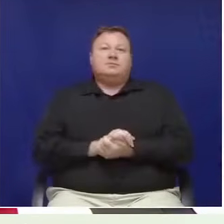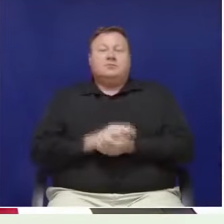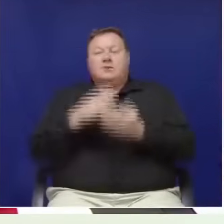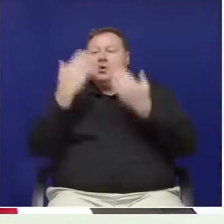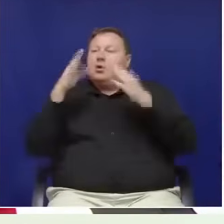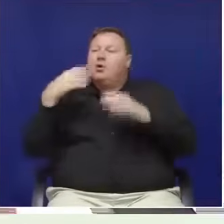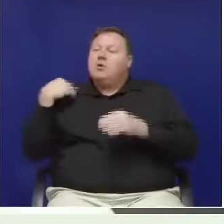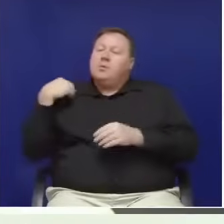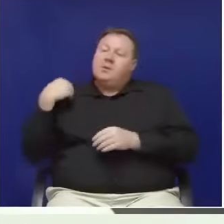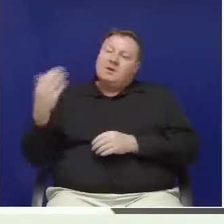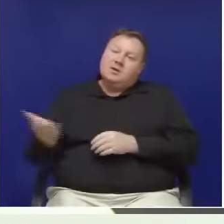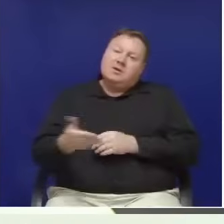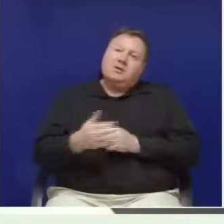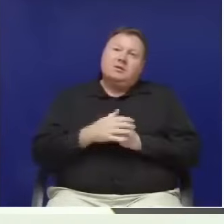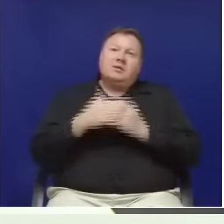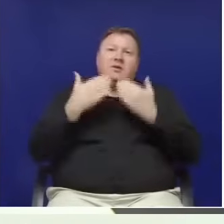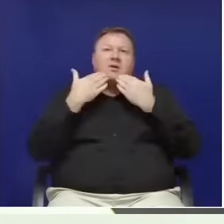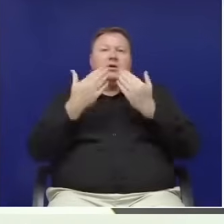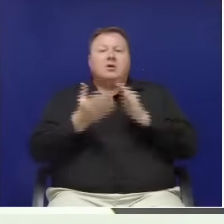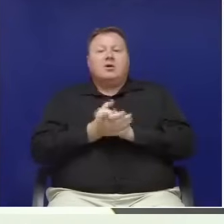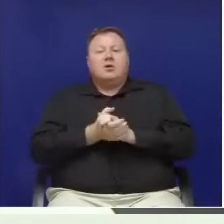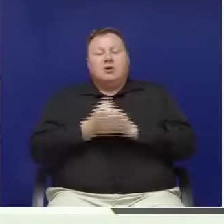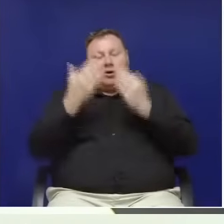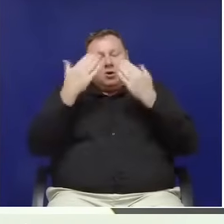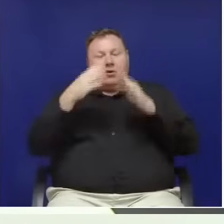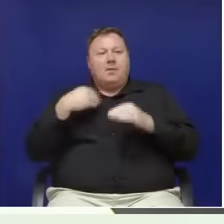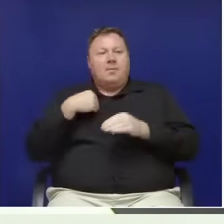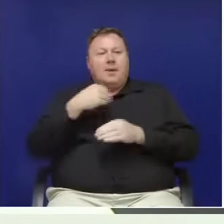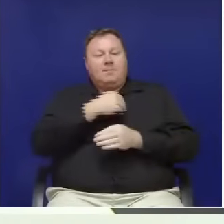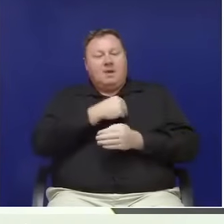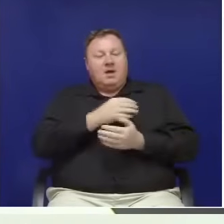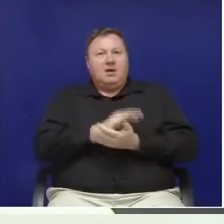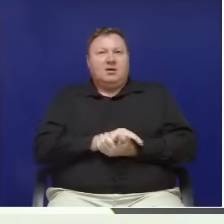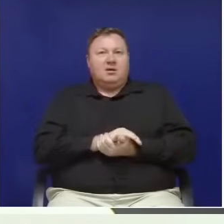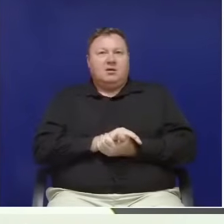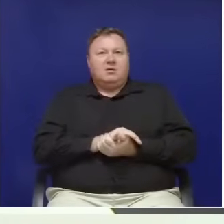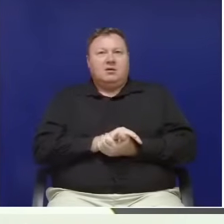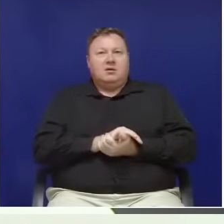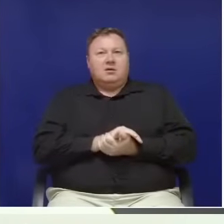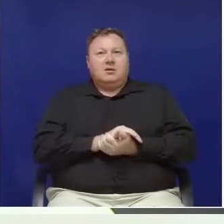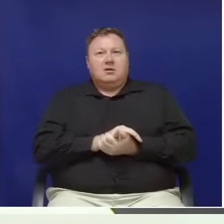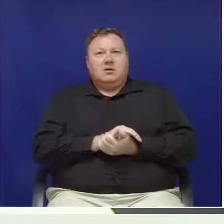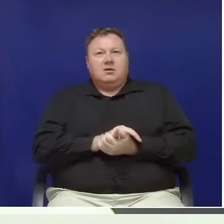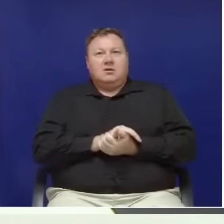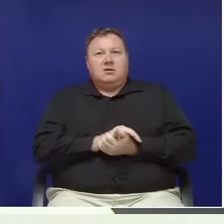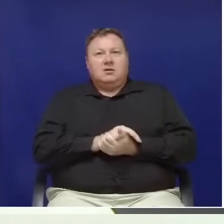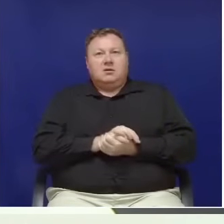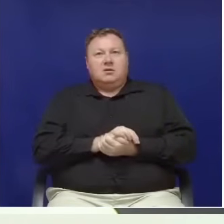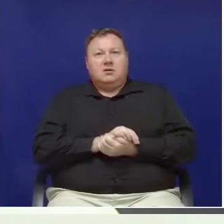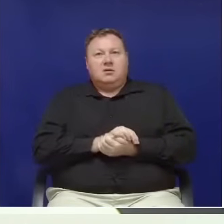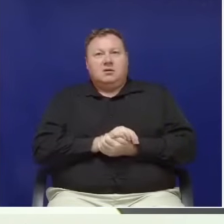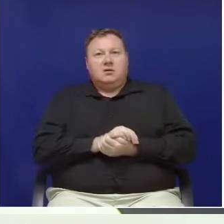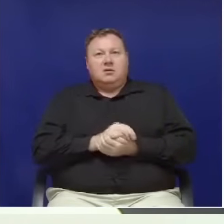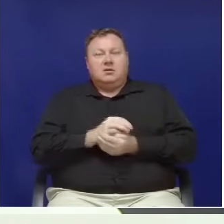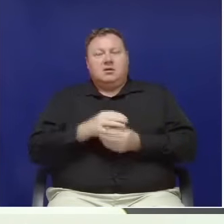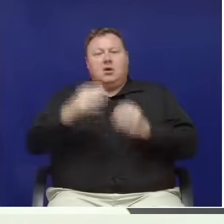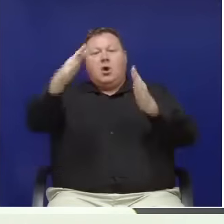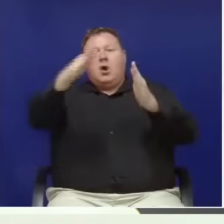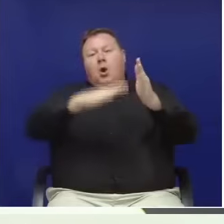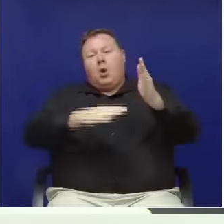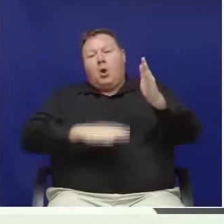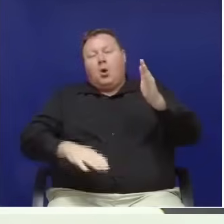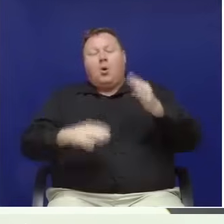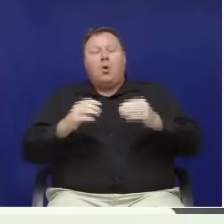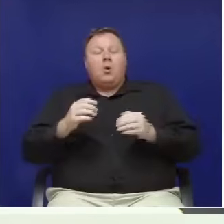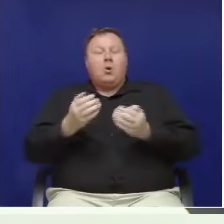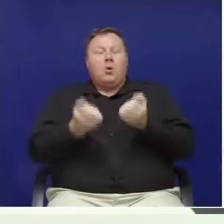Minister. Thank you. Honorable Member, the officials because the officials in lower courts are staff